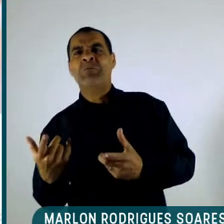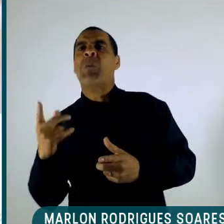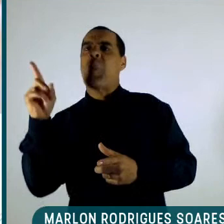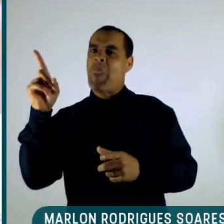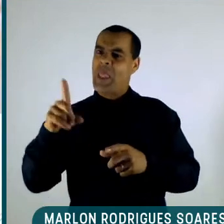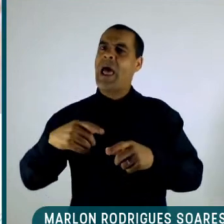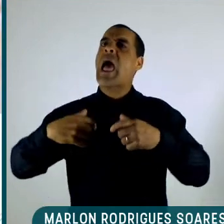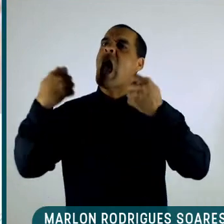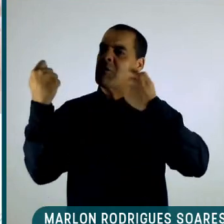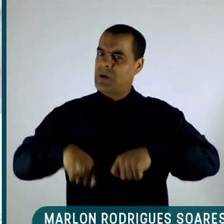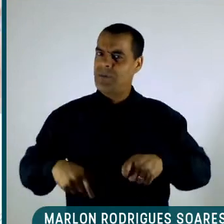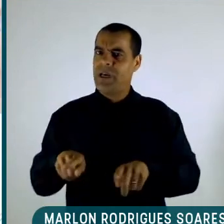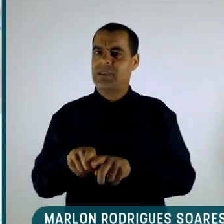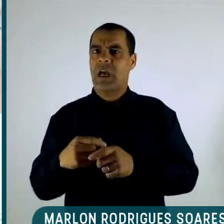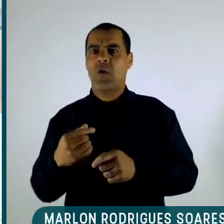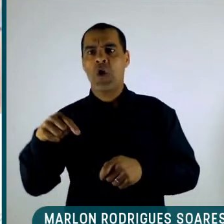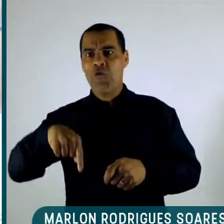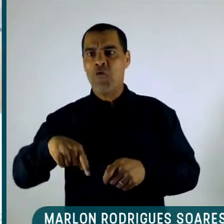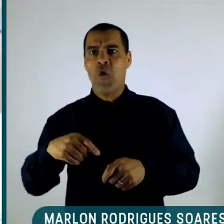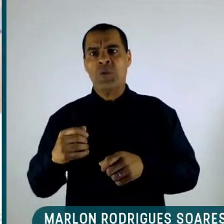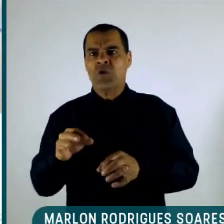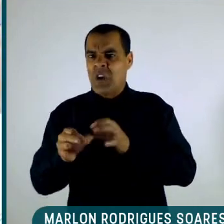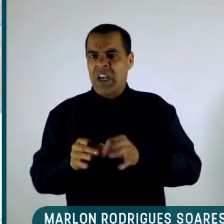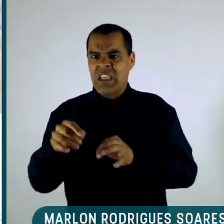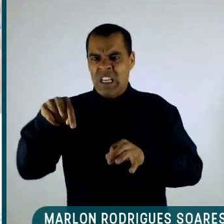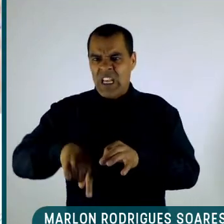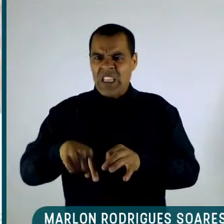very well educated.